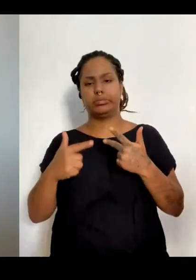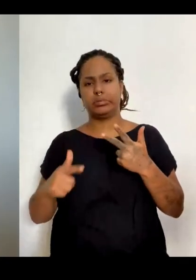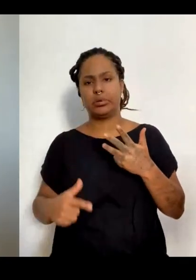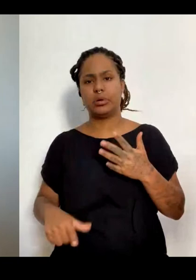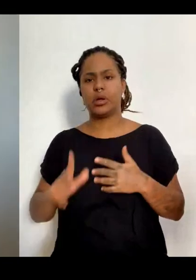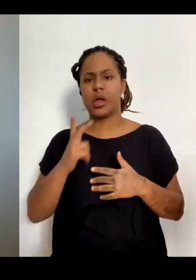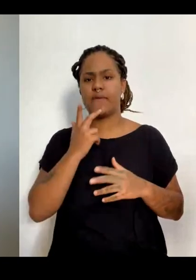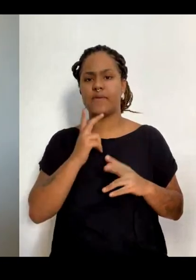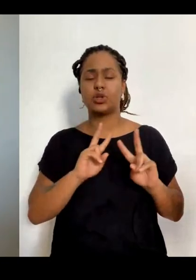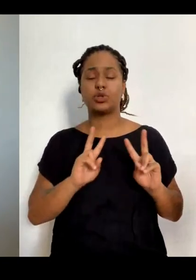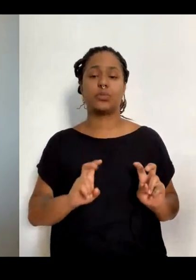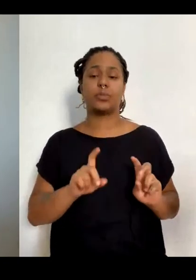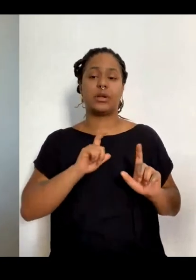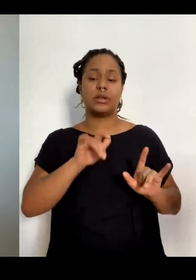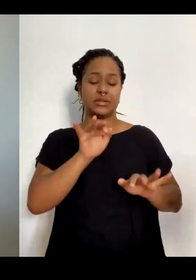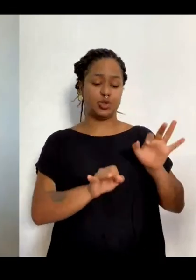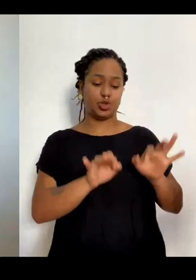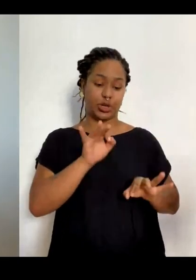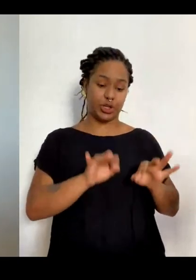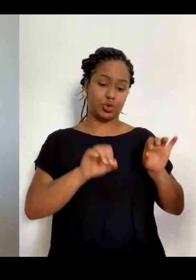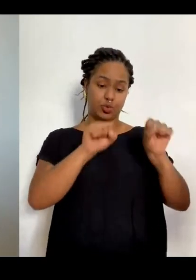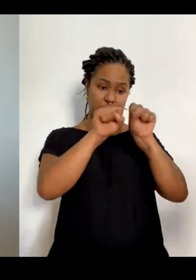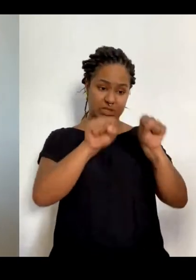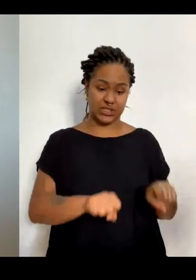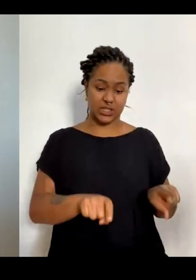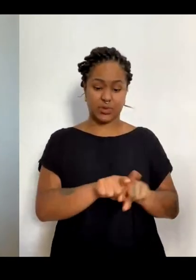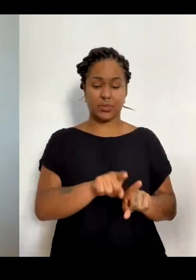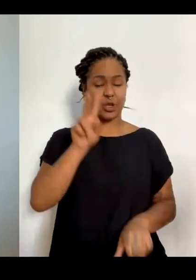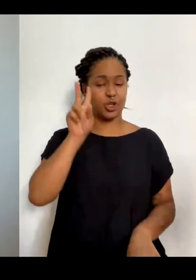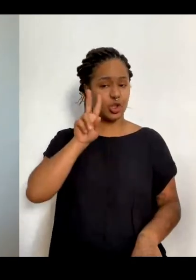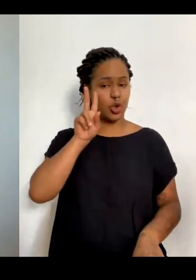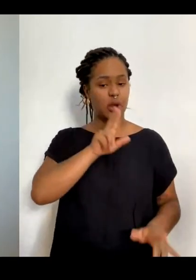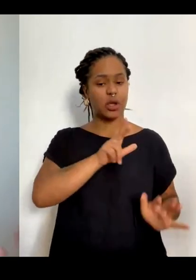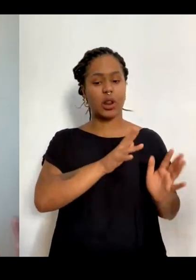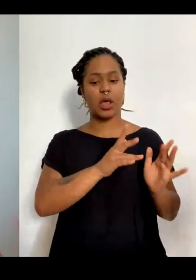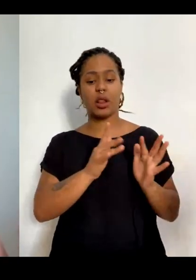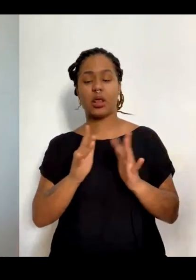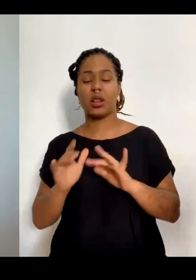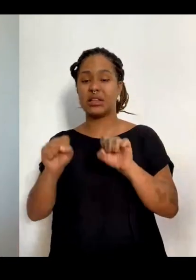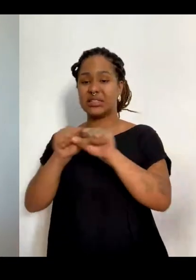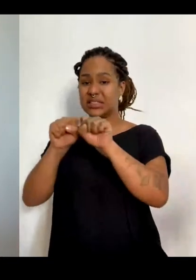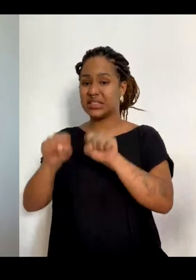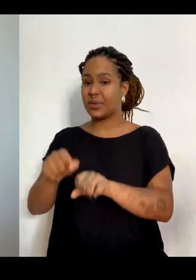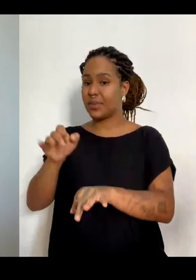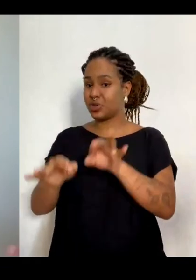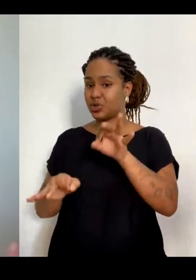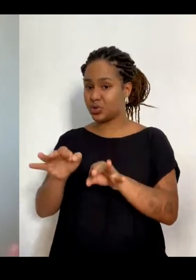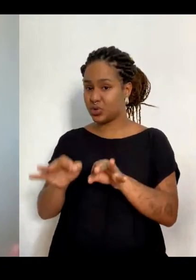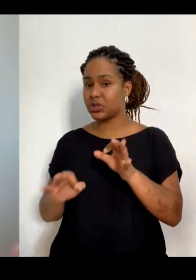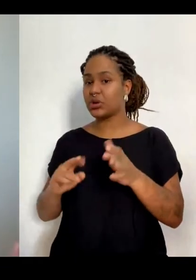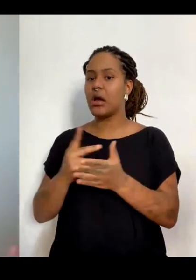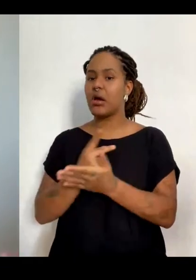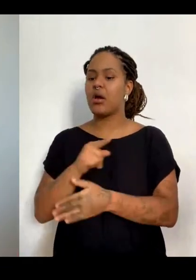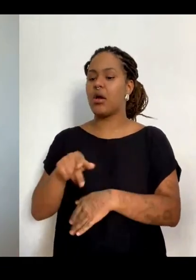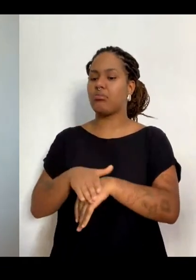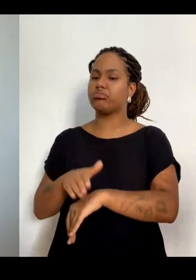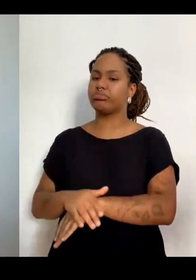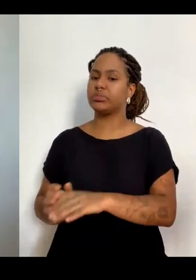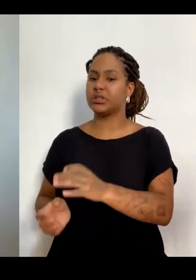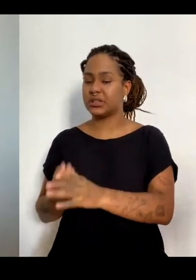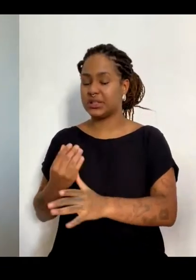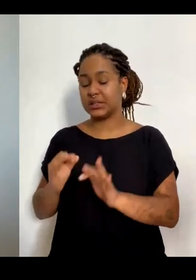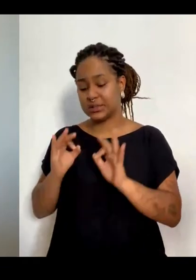how the legal system was precisely designed to separate some who will enjoy protections and and